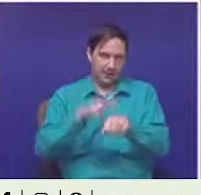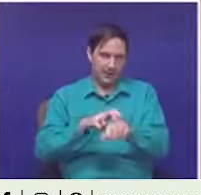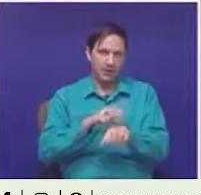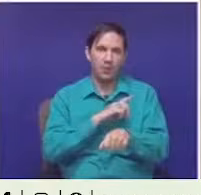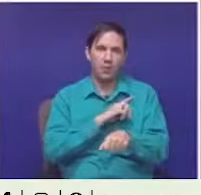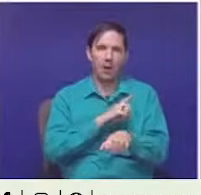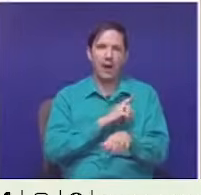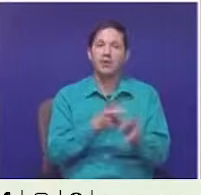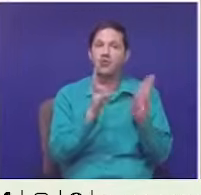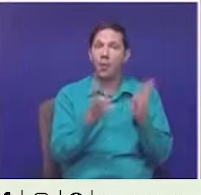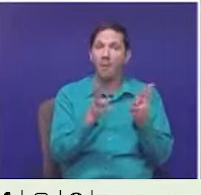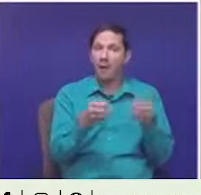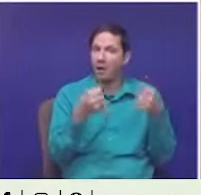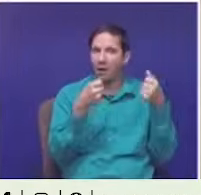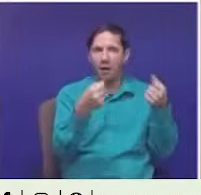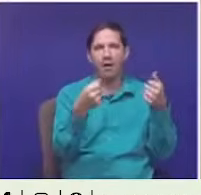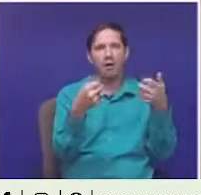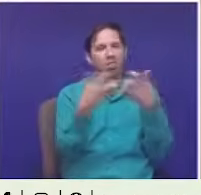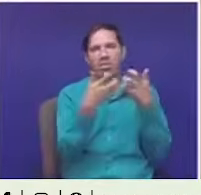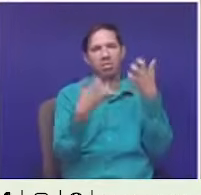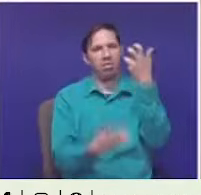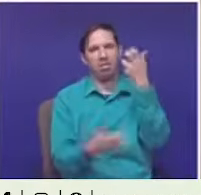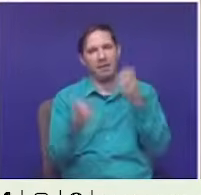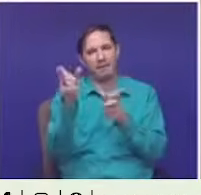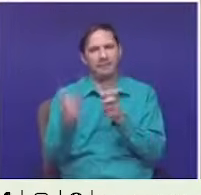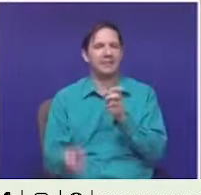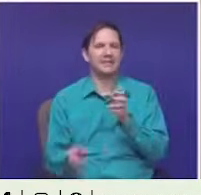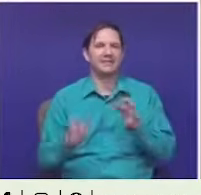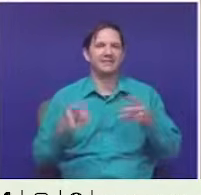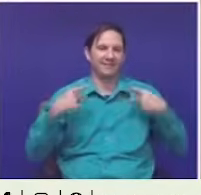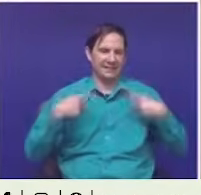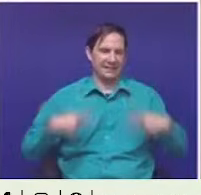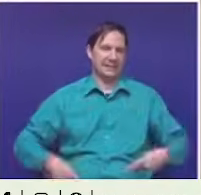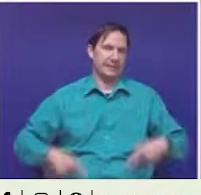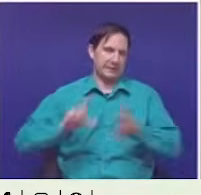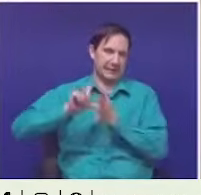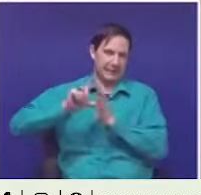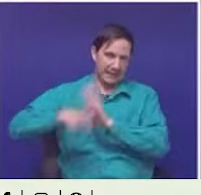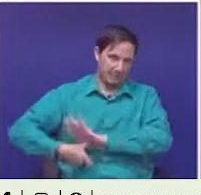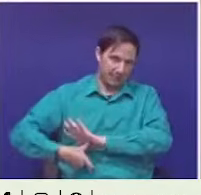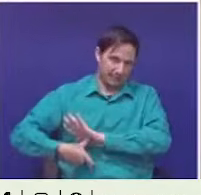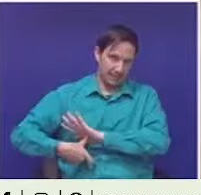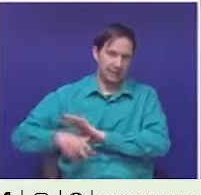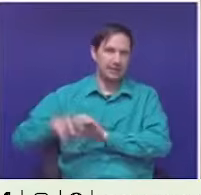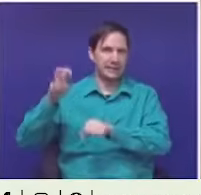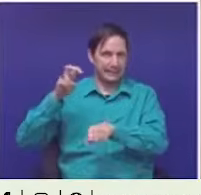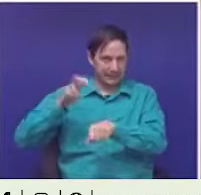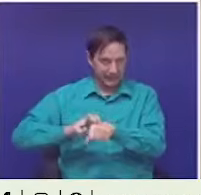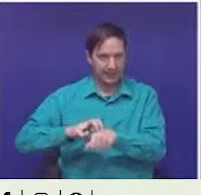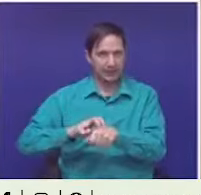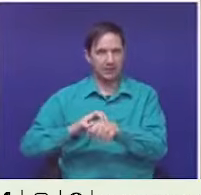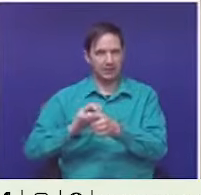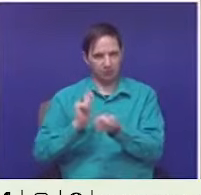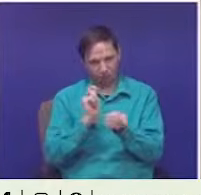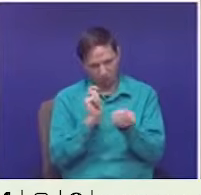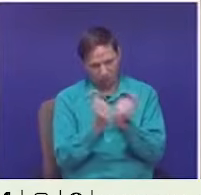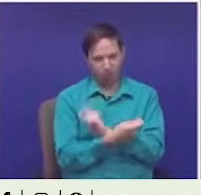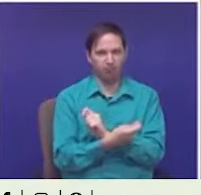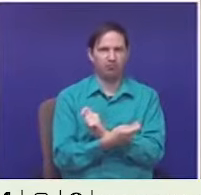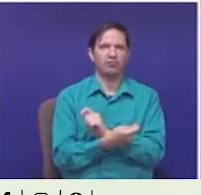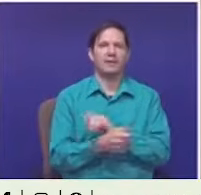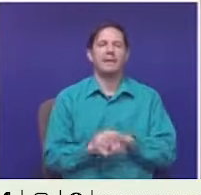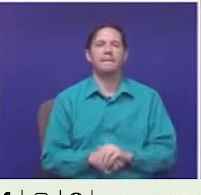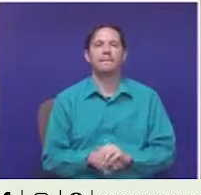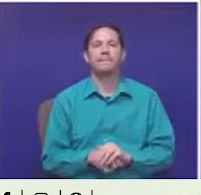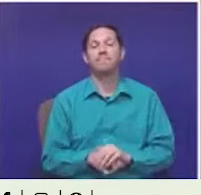a normal car would not necessarily be what is needed for somebody with special education needs. Learners with